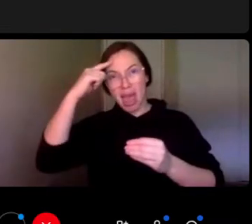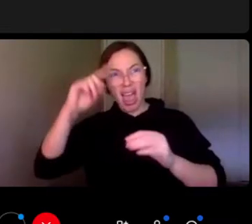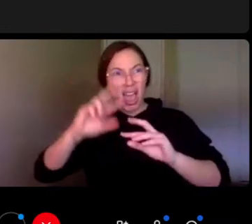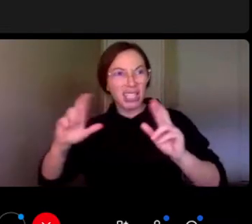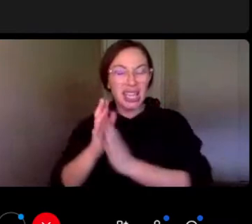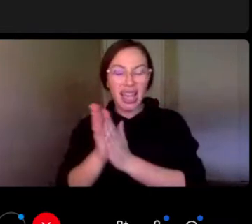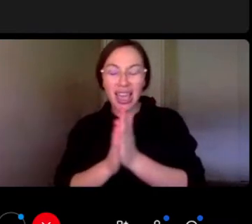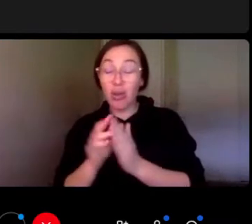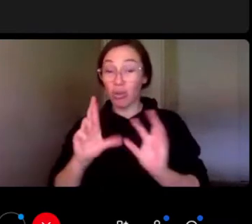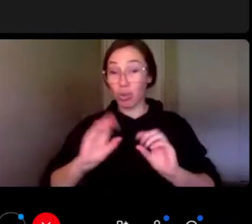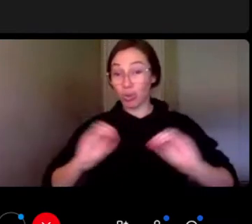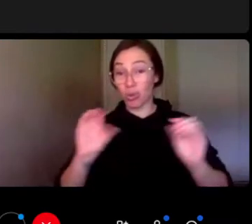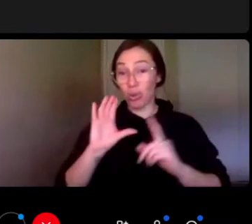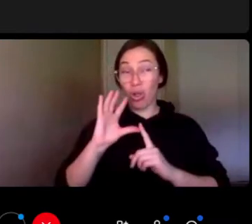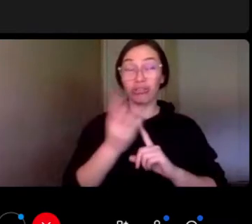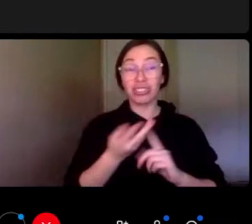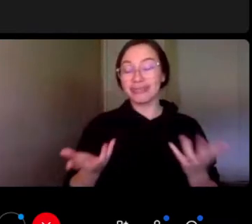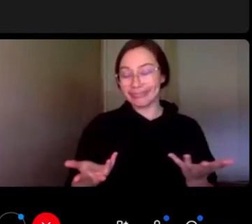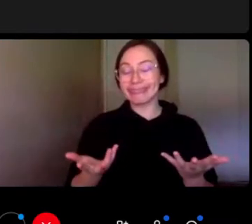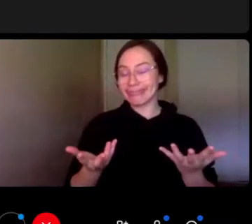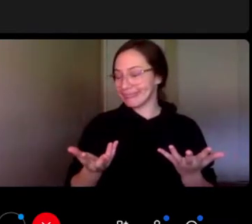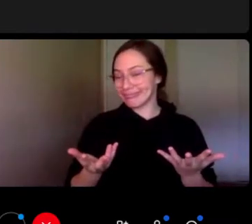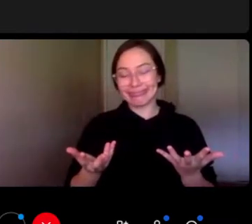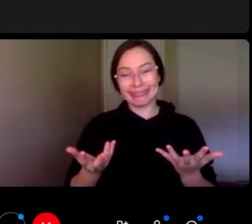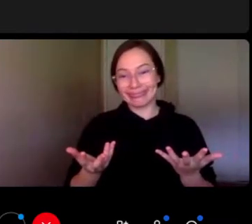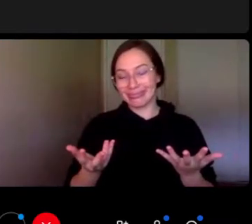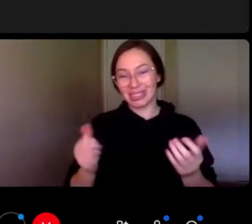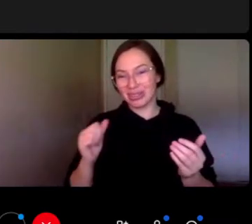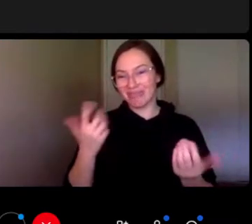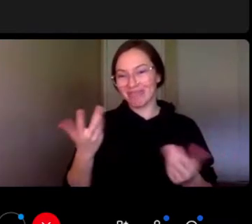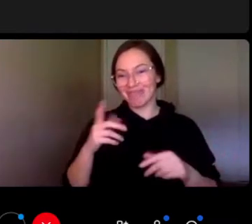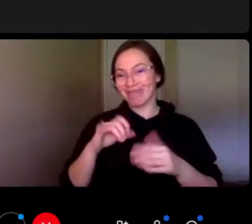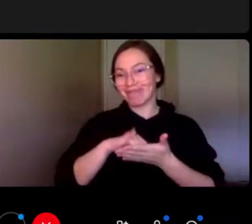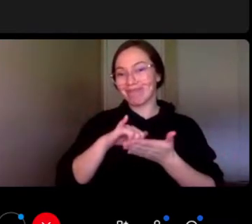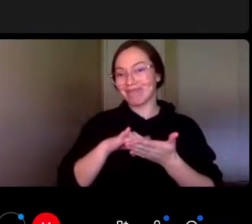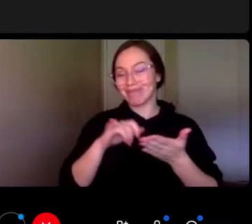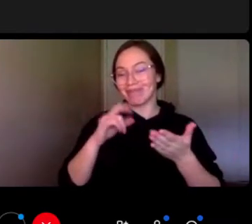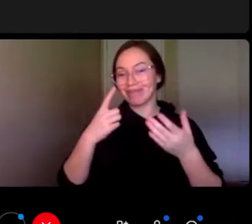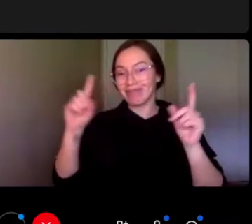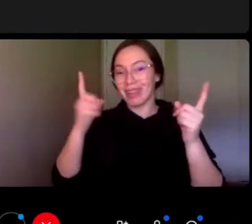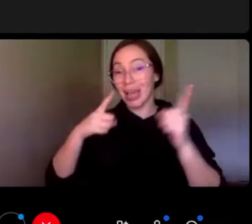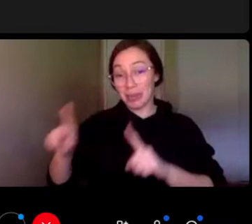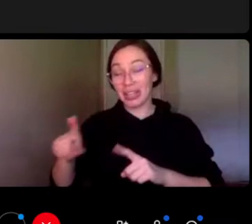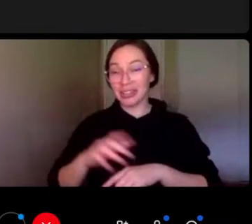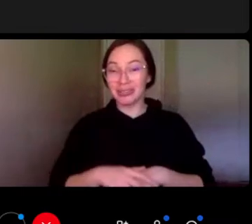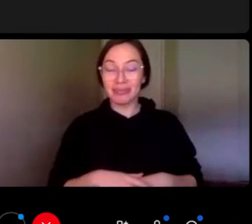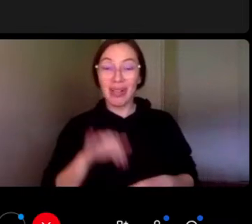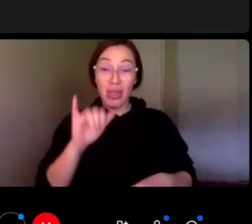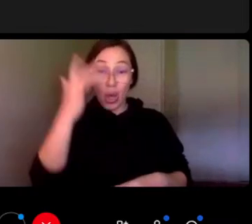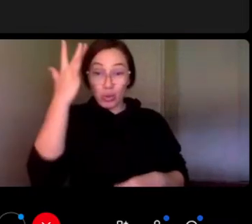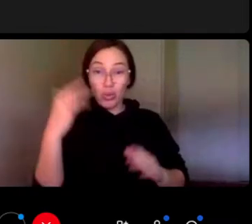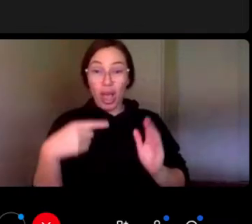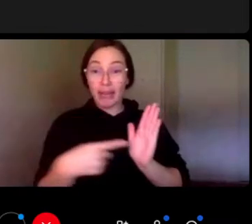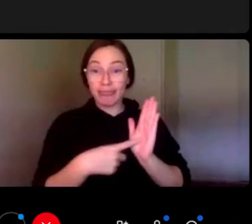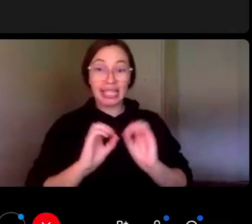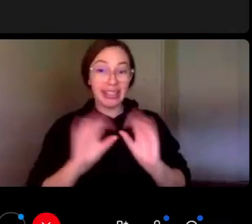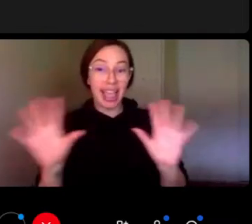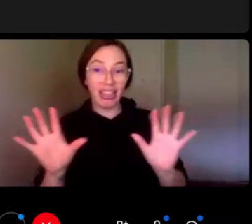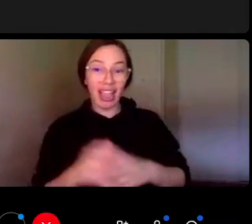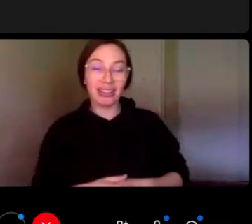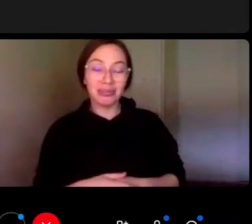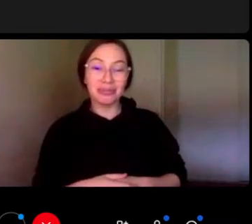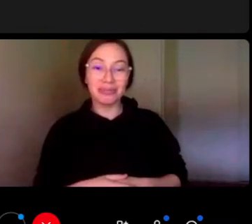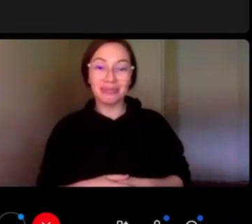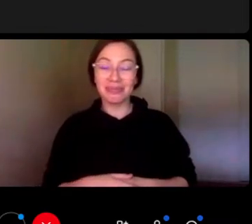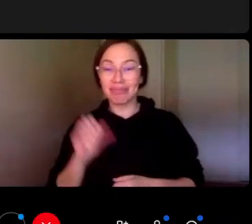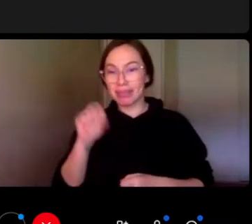don't have the culture, it won't happen. No. And so that's why it's really good. It's like that. So, there are so a lot